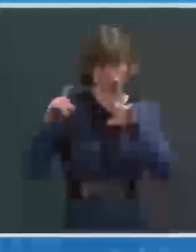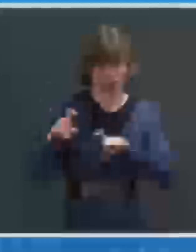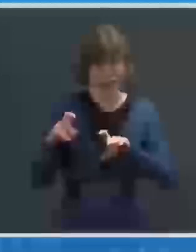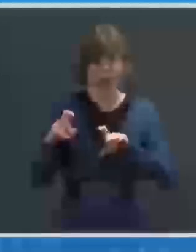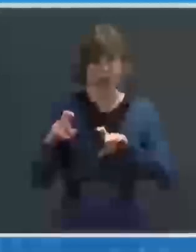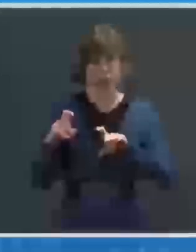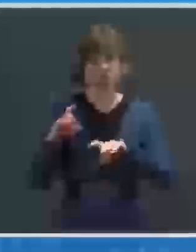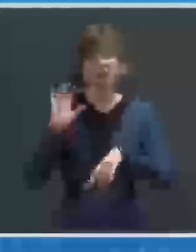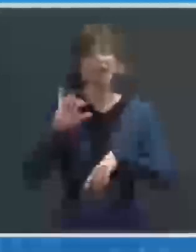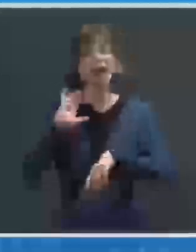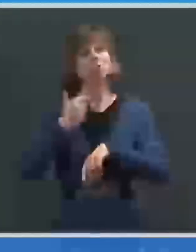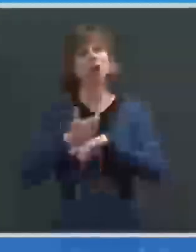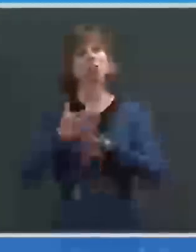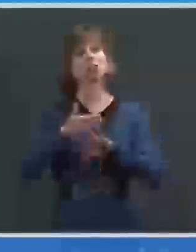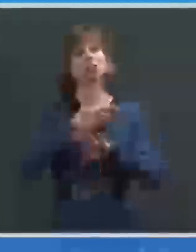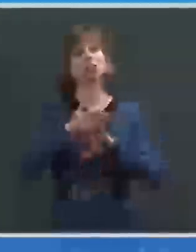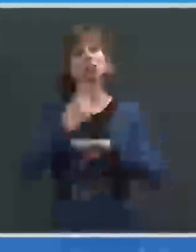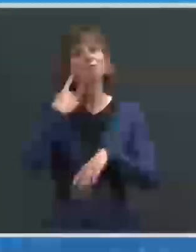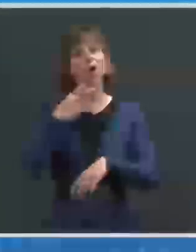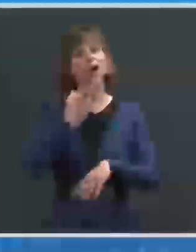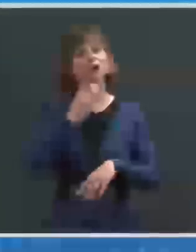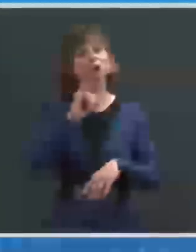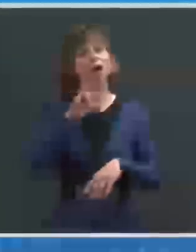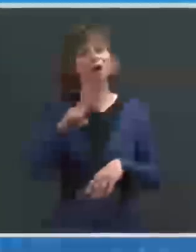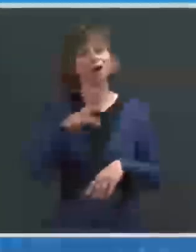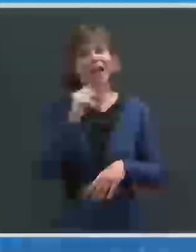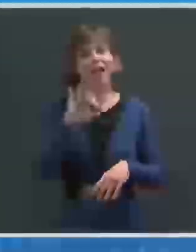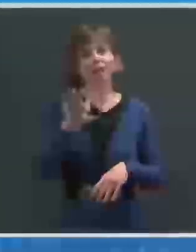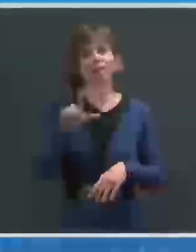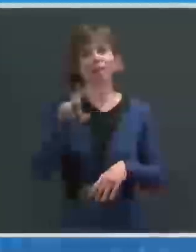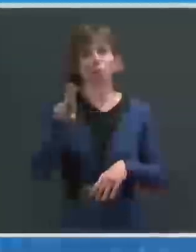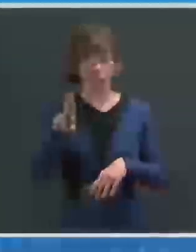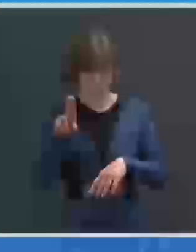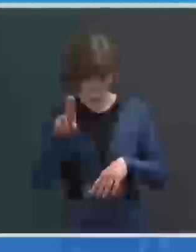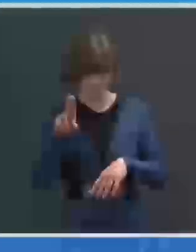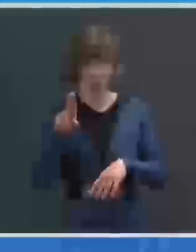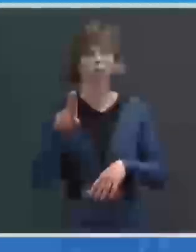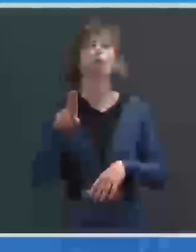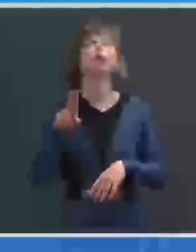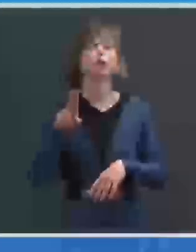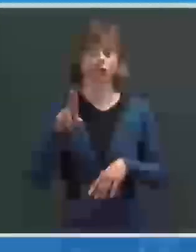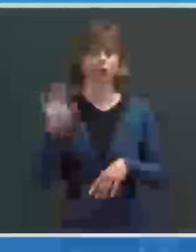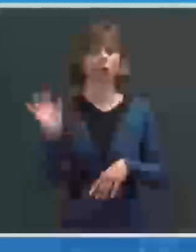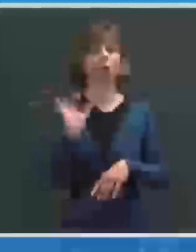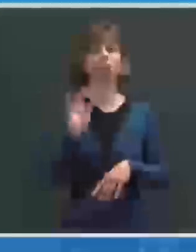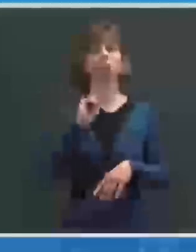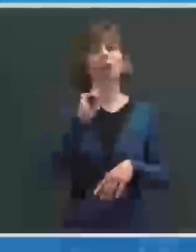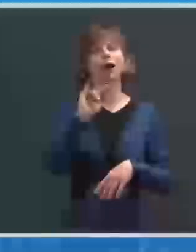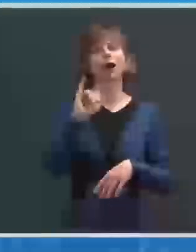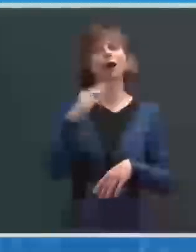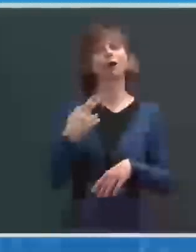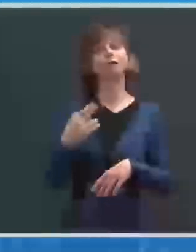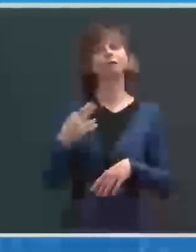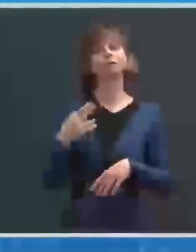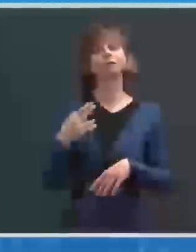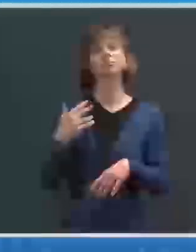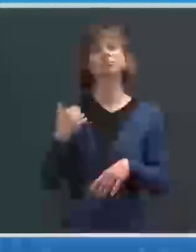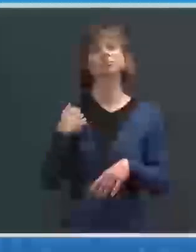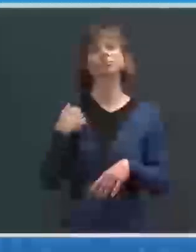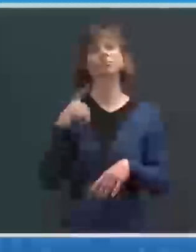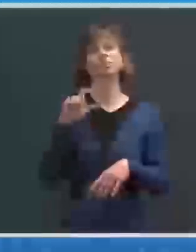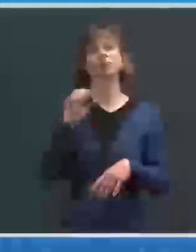for HIV and influenza. Also, the NIAID-funded core lab at